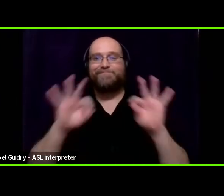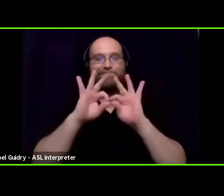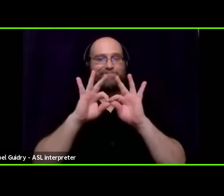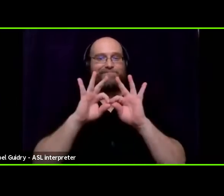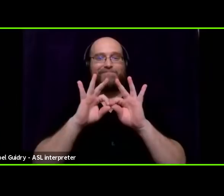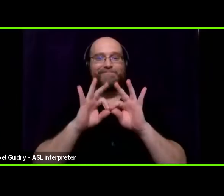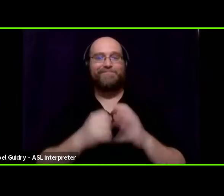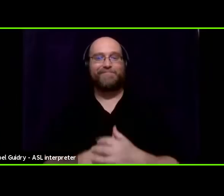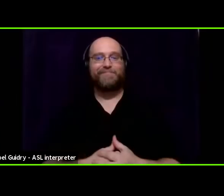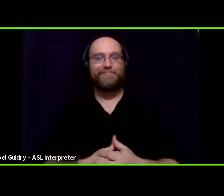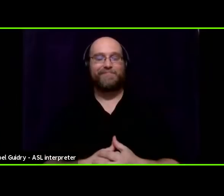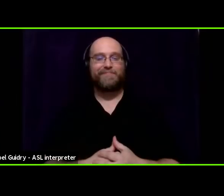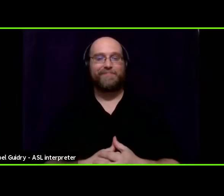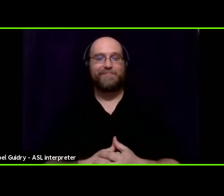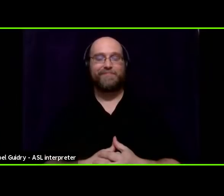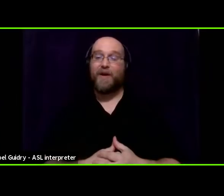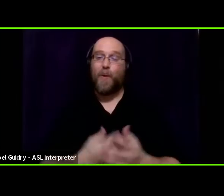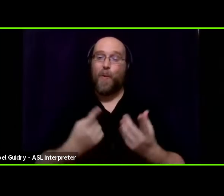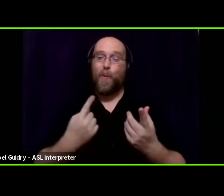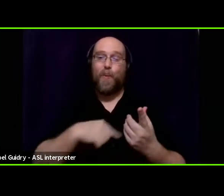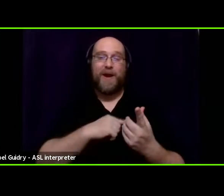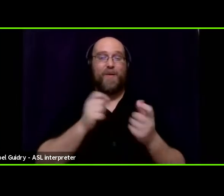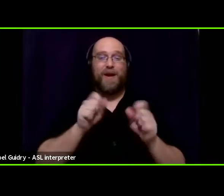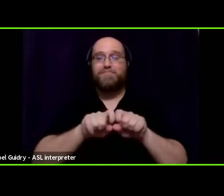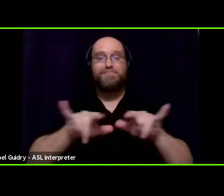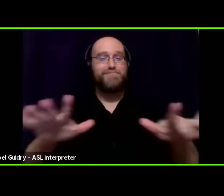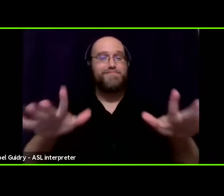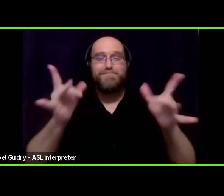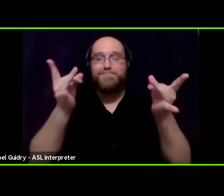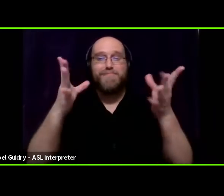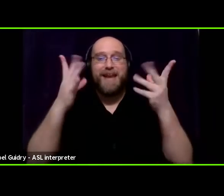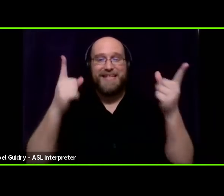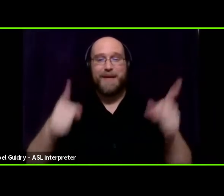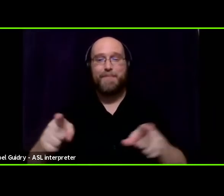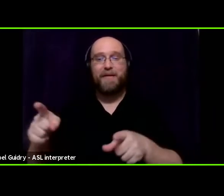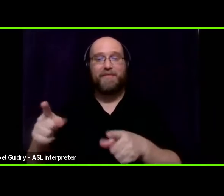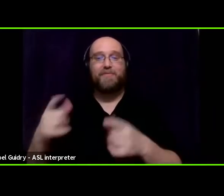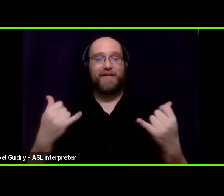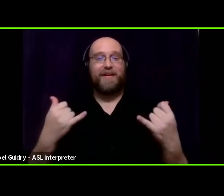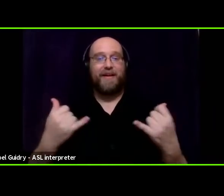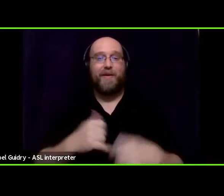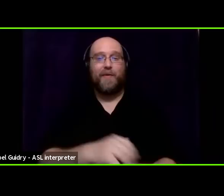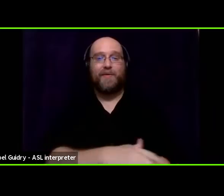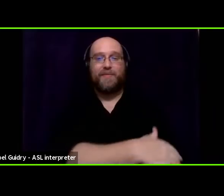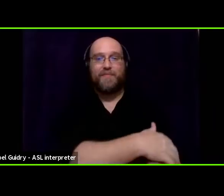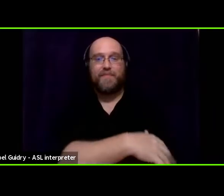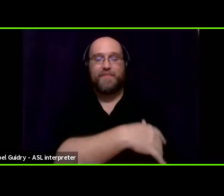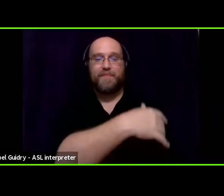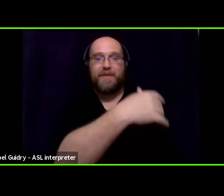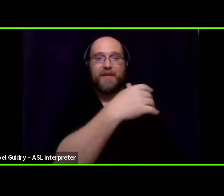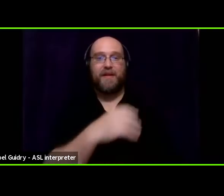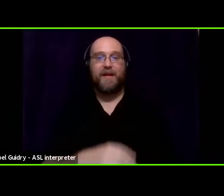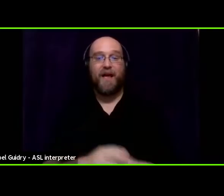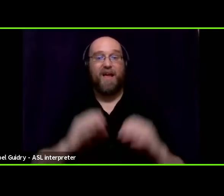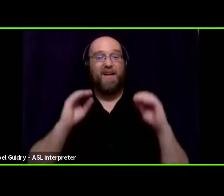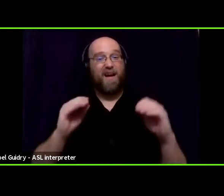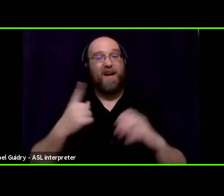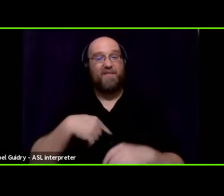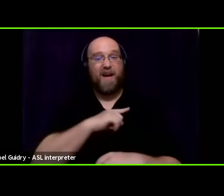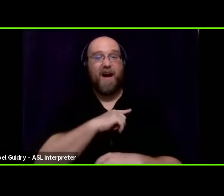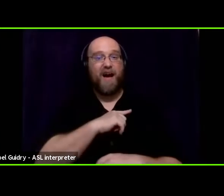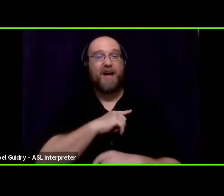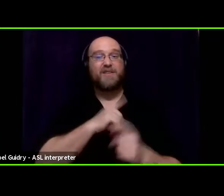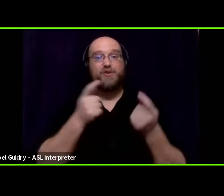we are in a pandemic, or I think Jen actually said this, and none of us have ever attempted to operate in